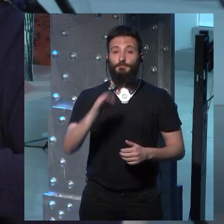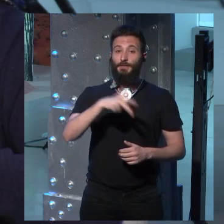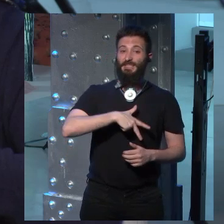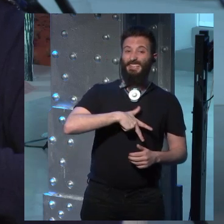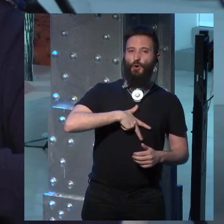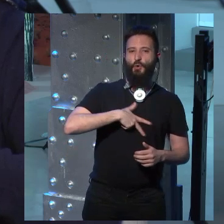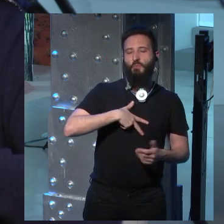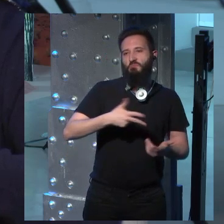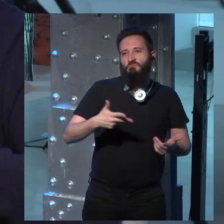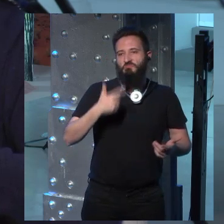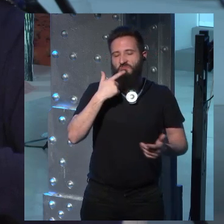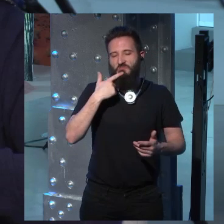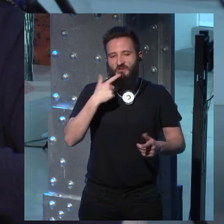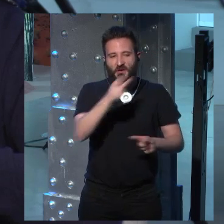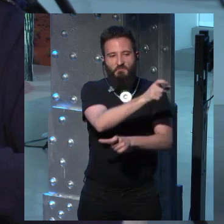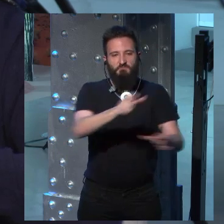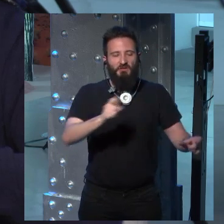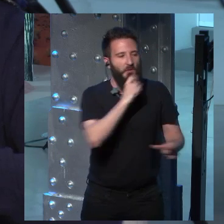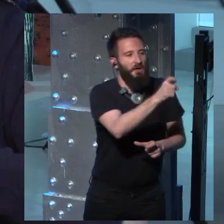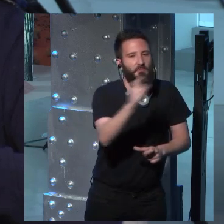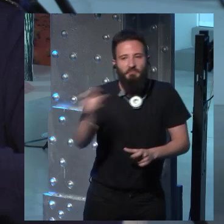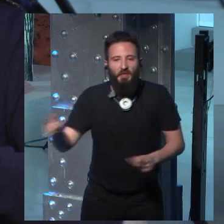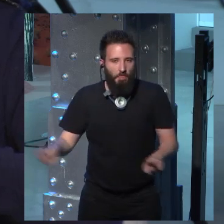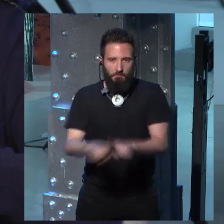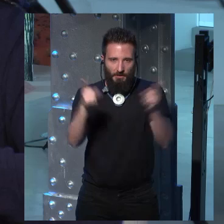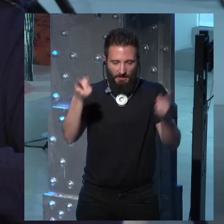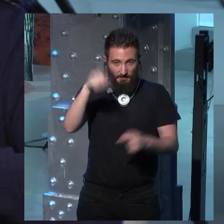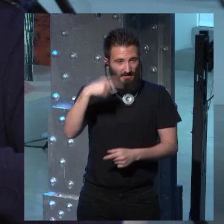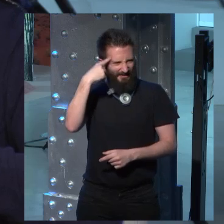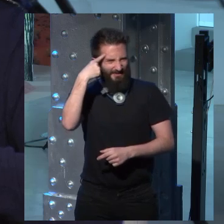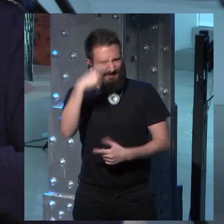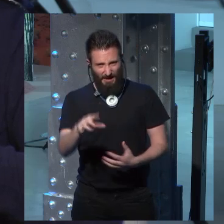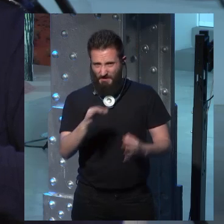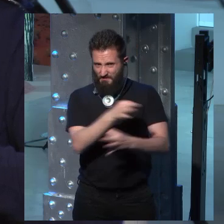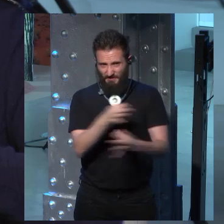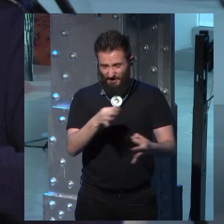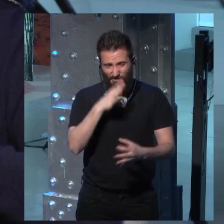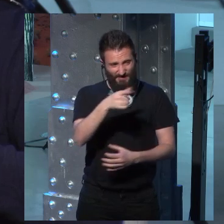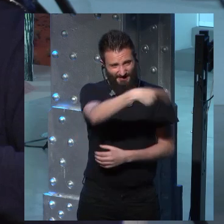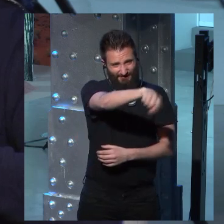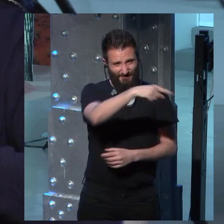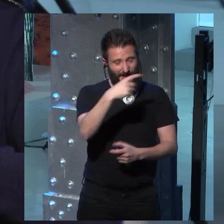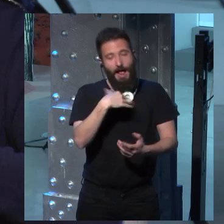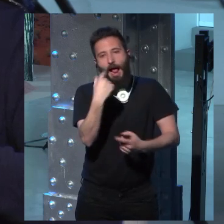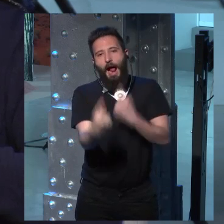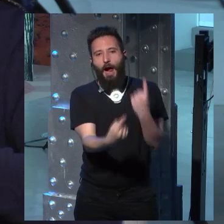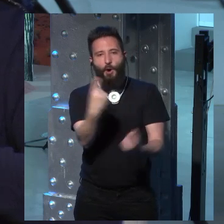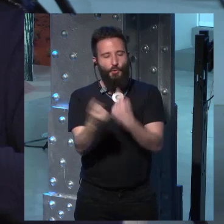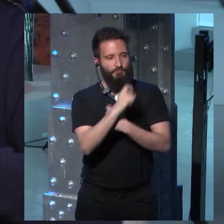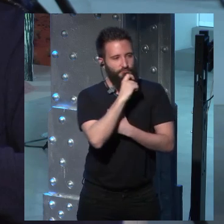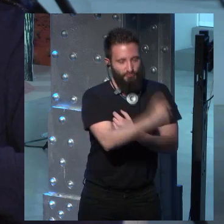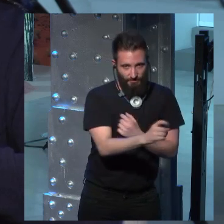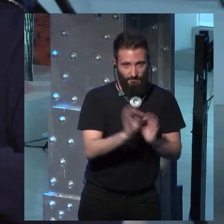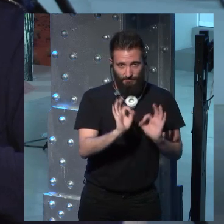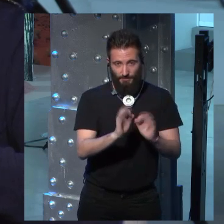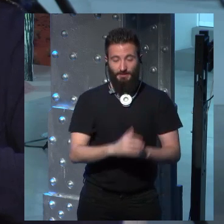people, and he actually is completely aware that someone's going to get hurt, And so that's the big difference between the